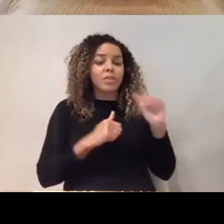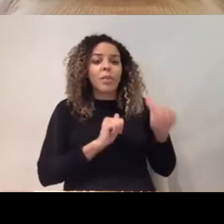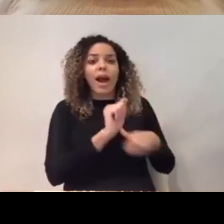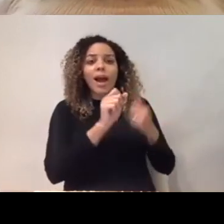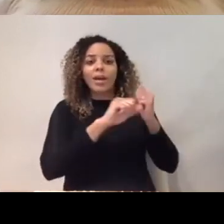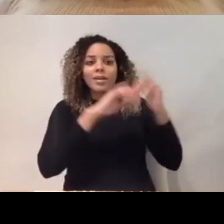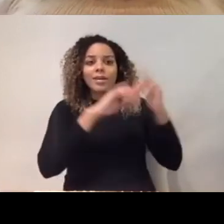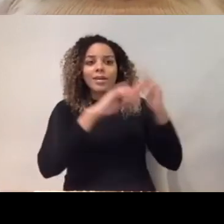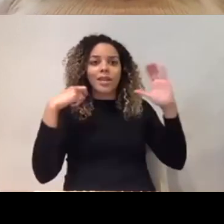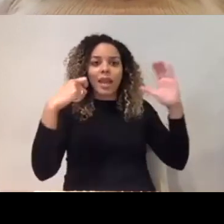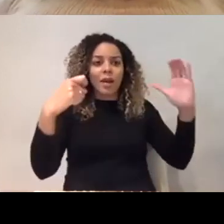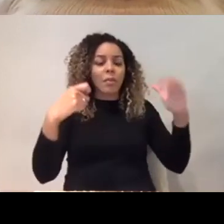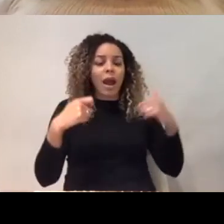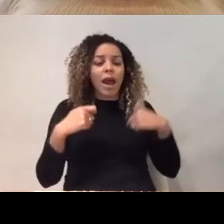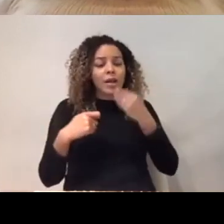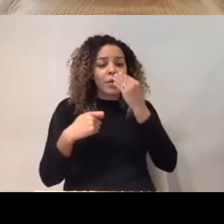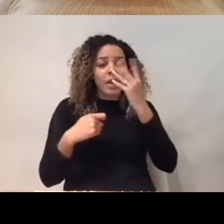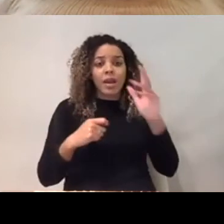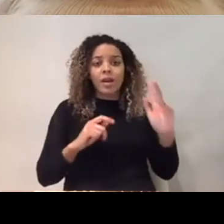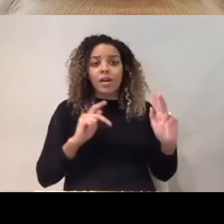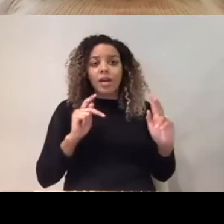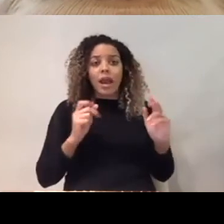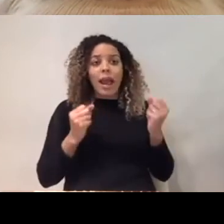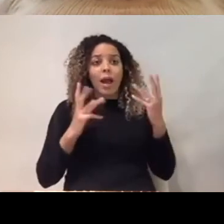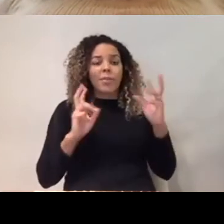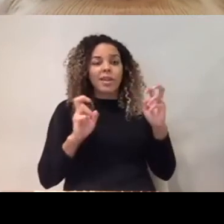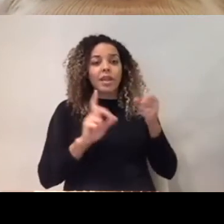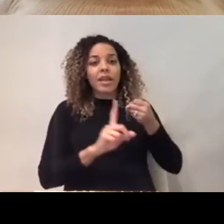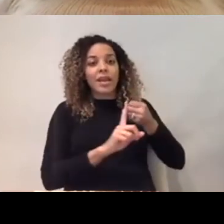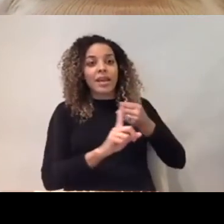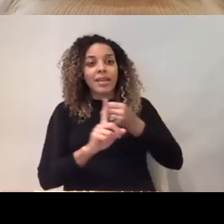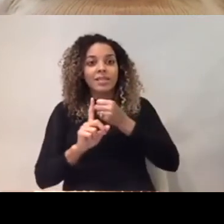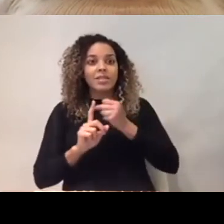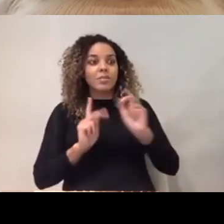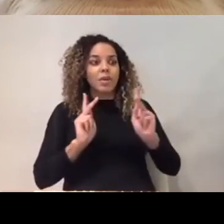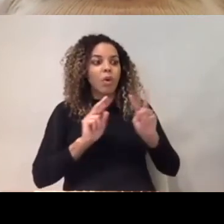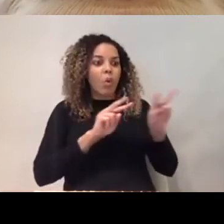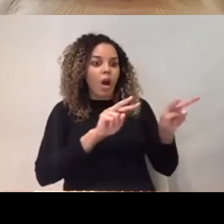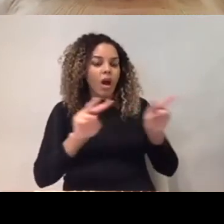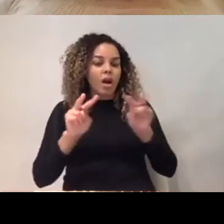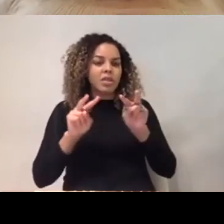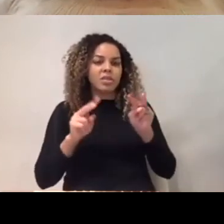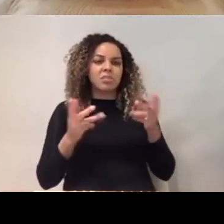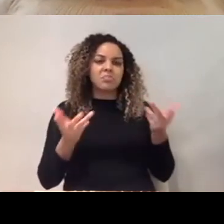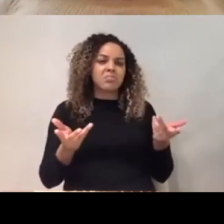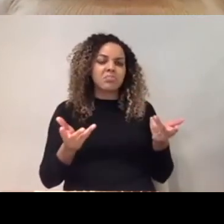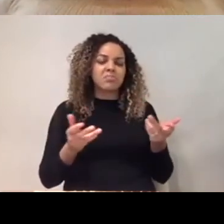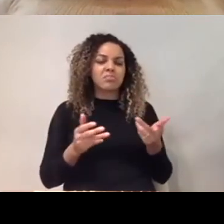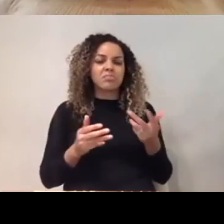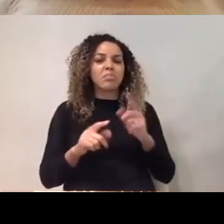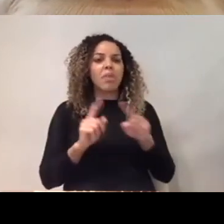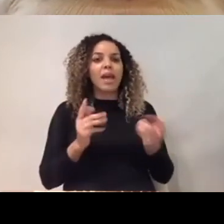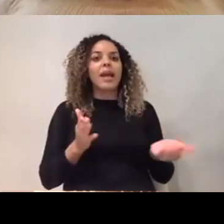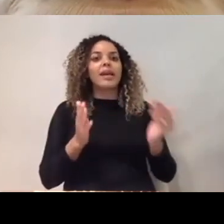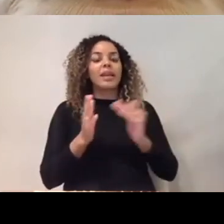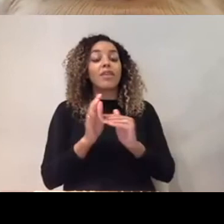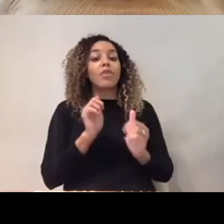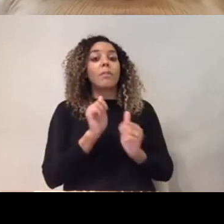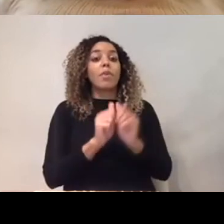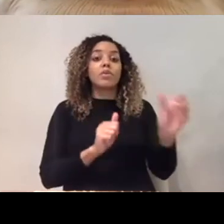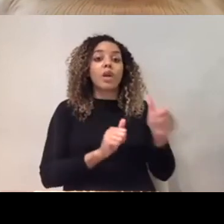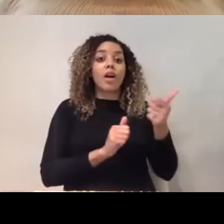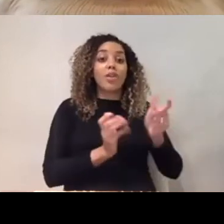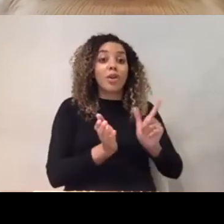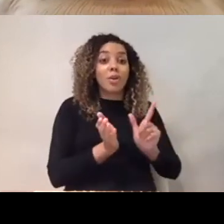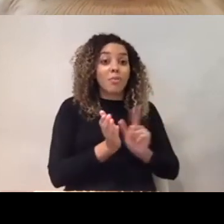going to get, because I don't care. It's the right 800 people are going to be reading that. But again, for most other publications, you got to